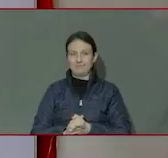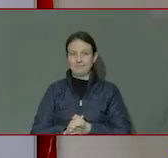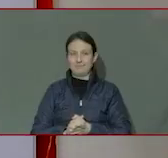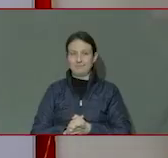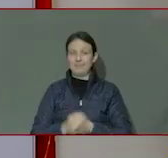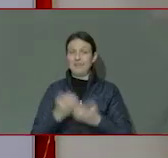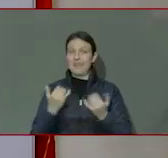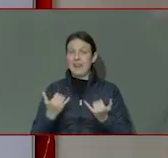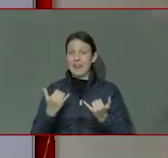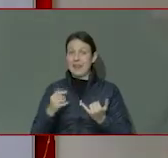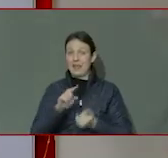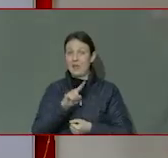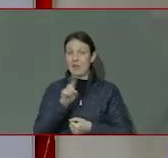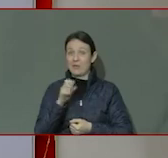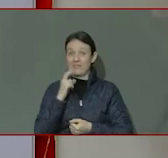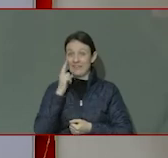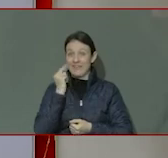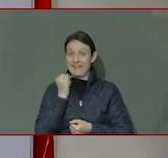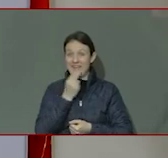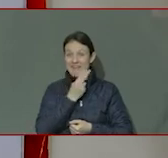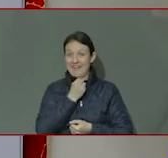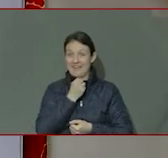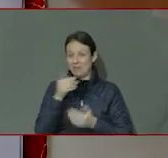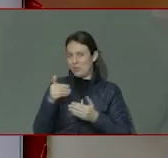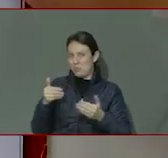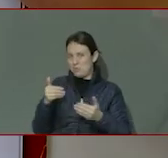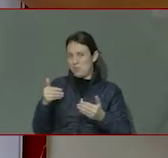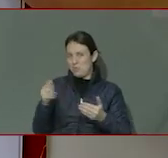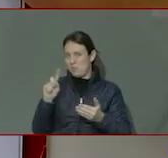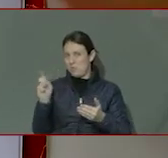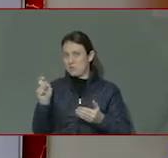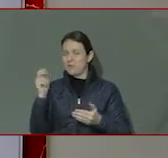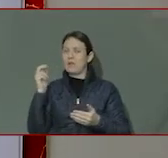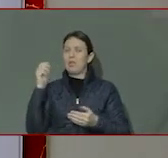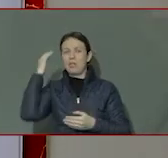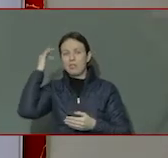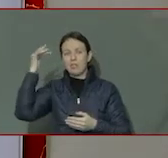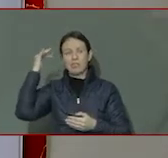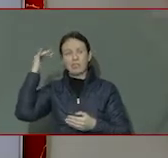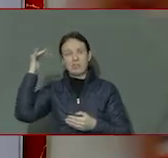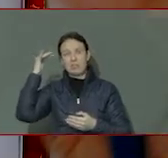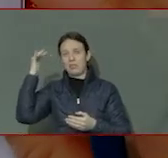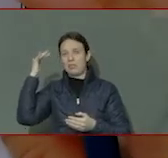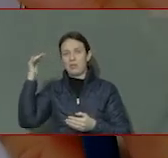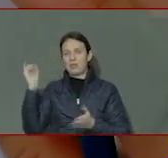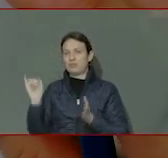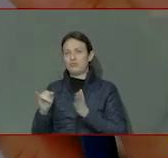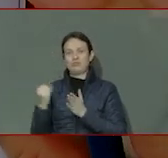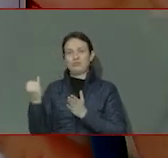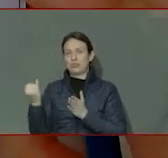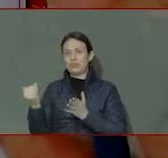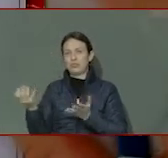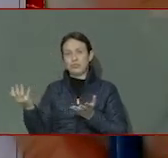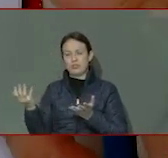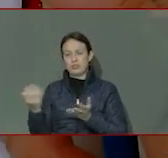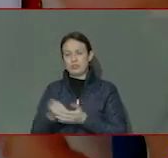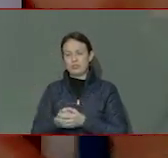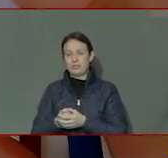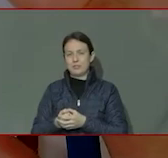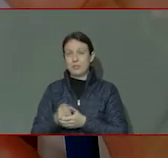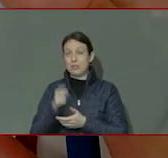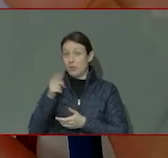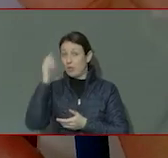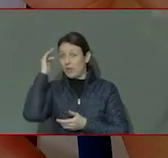Now we get to the... So you see, that was basically theory, grade 12s. That was basically theory, only theory. So if you knew